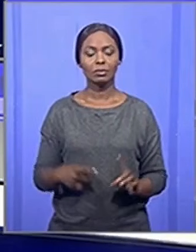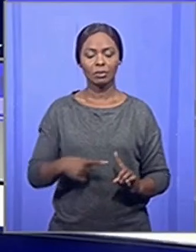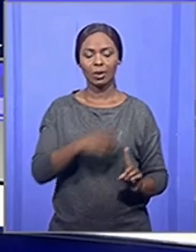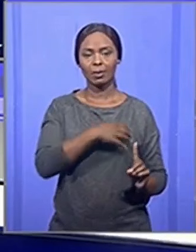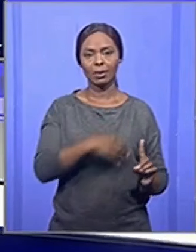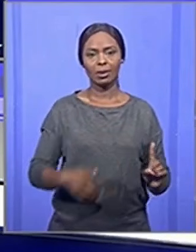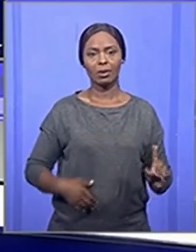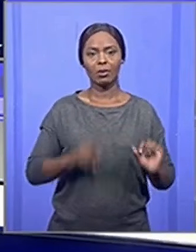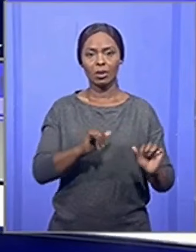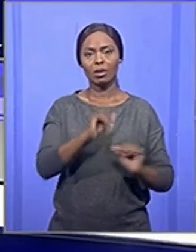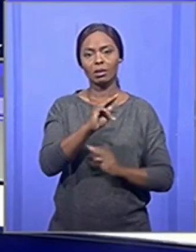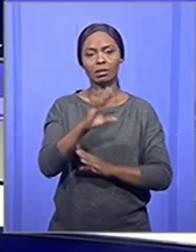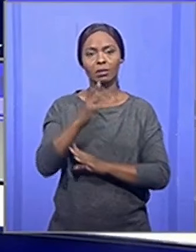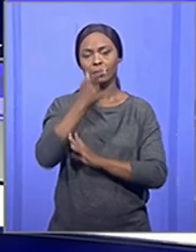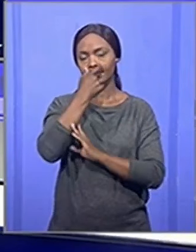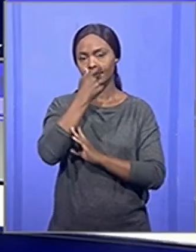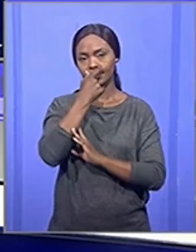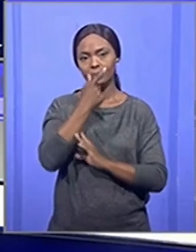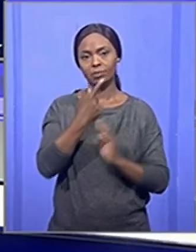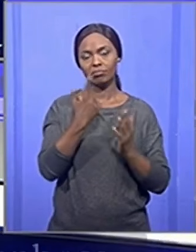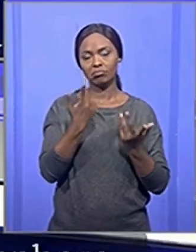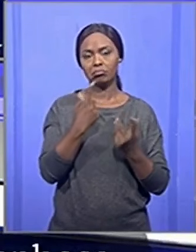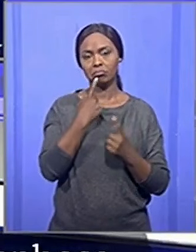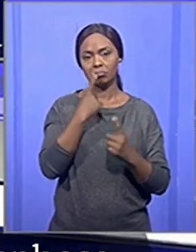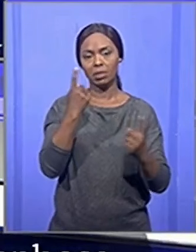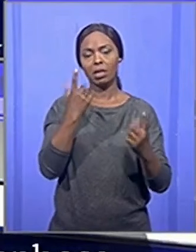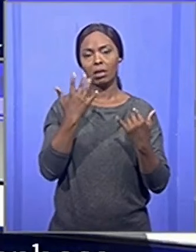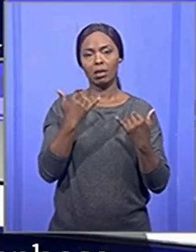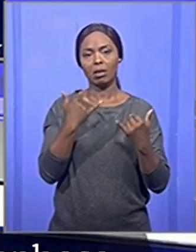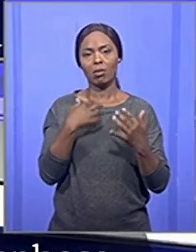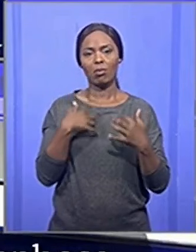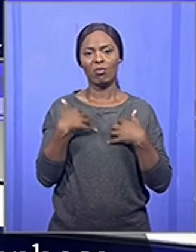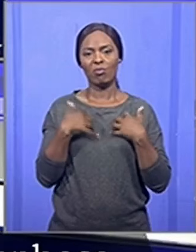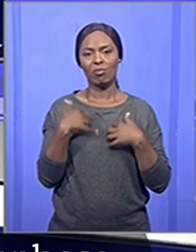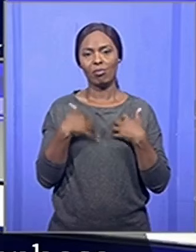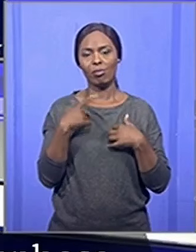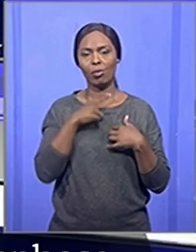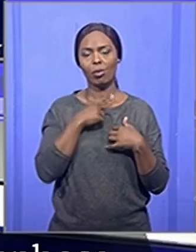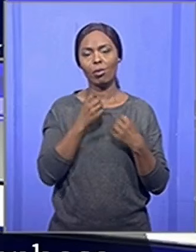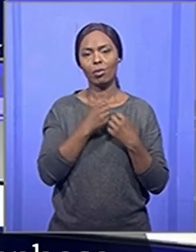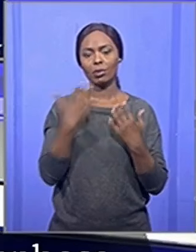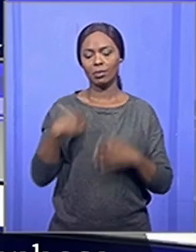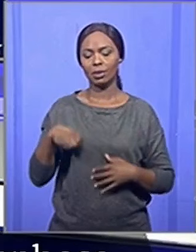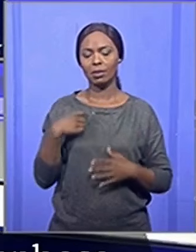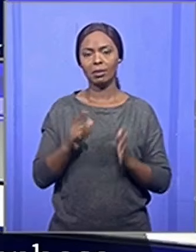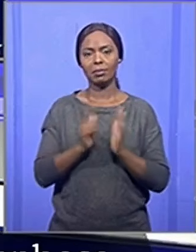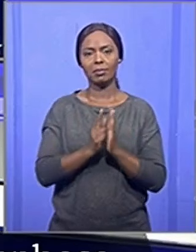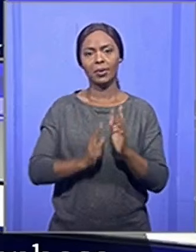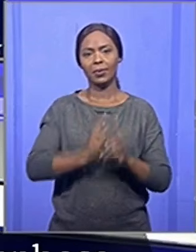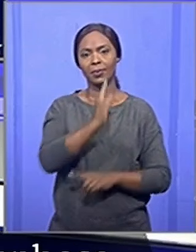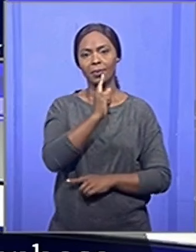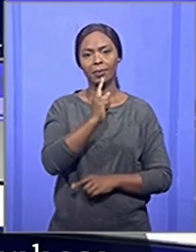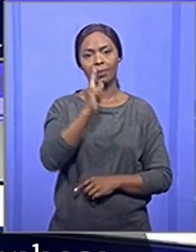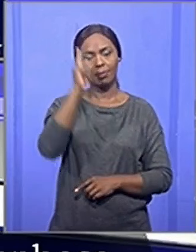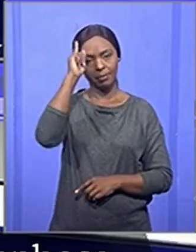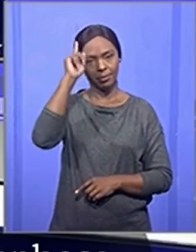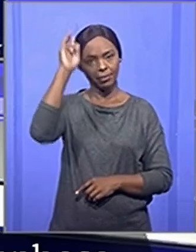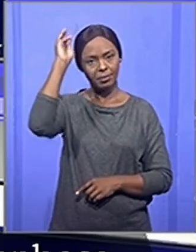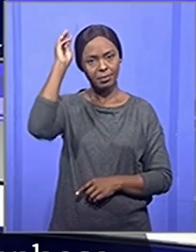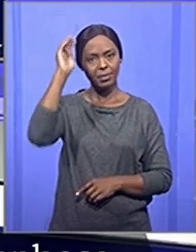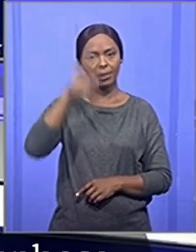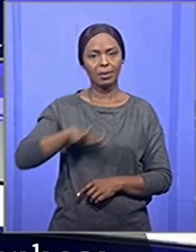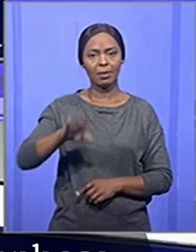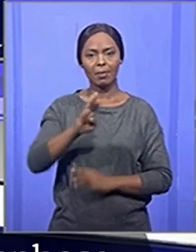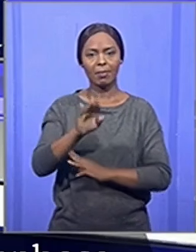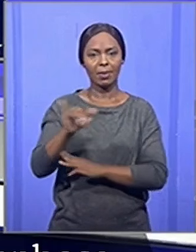Mopresidente wa ANC Cyril Ramaphosa o bontshitse ngongoreho ka sekgahla se hodimo sa ditlolo tsa molao masepaleng wa Nelson Mandela Bay. O boetse a tholetsa